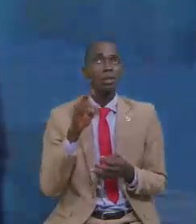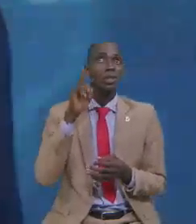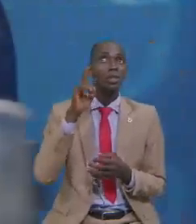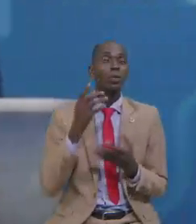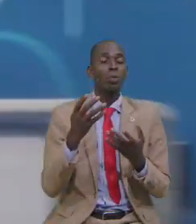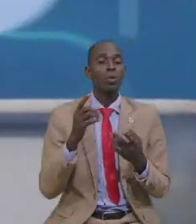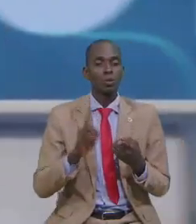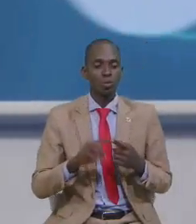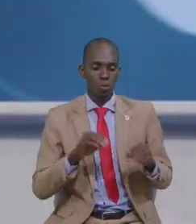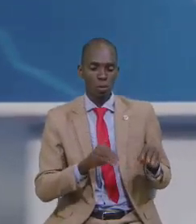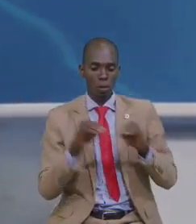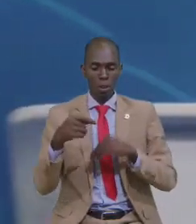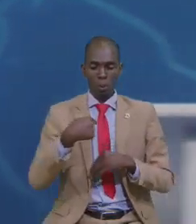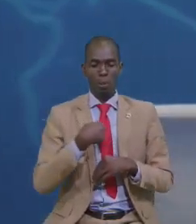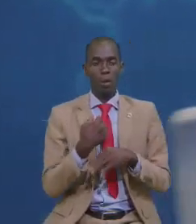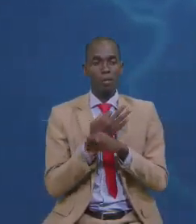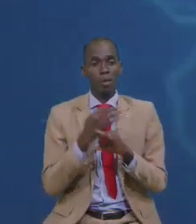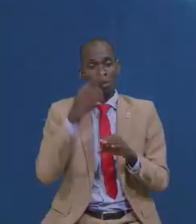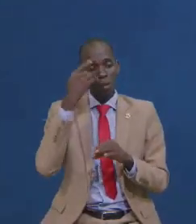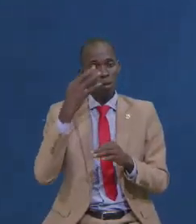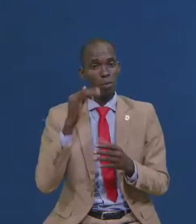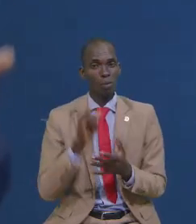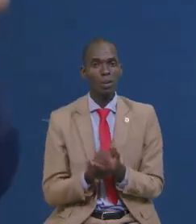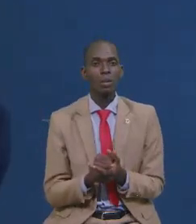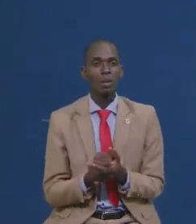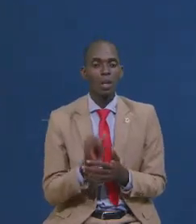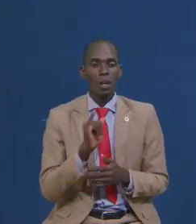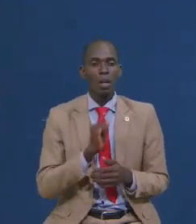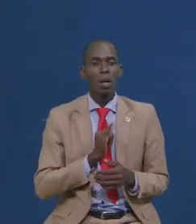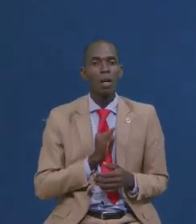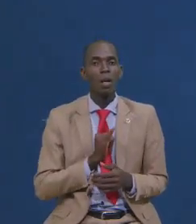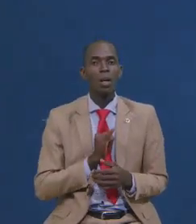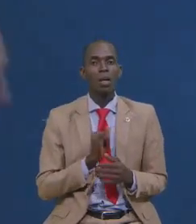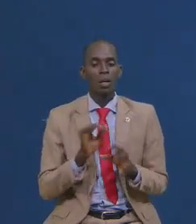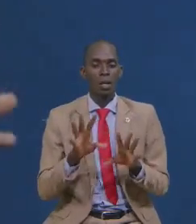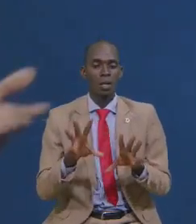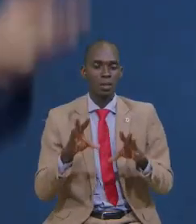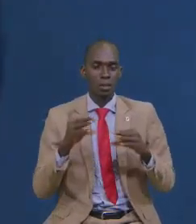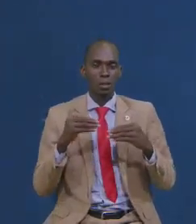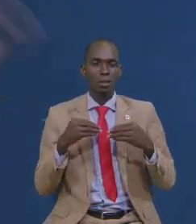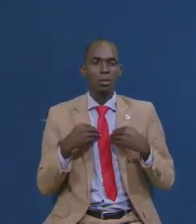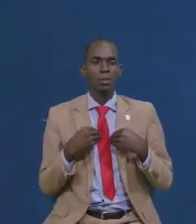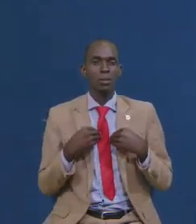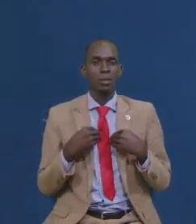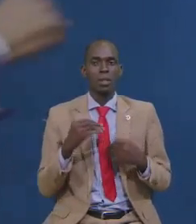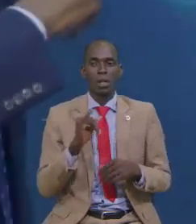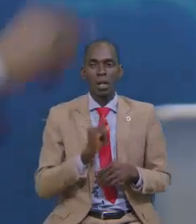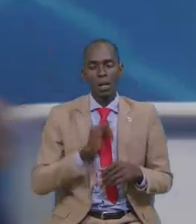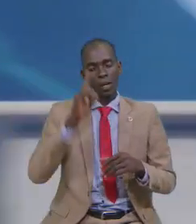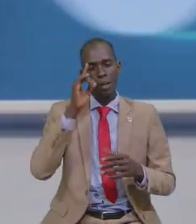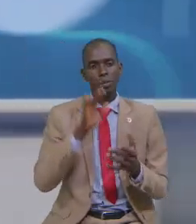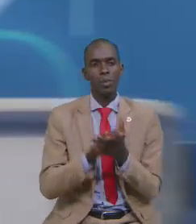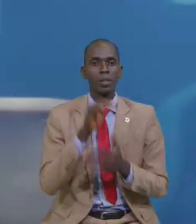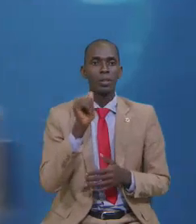me free, and because of that, I accept, I believe. He